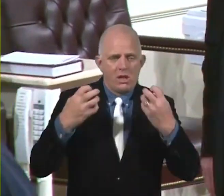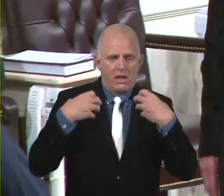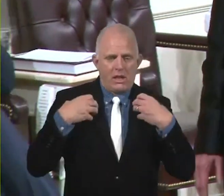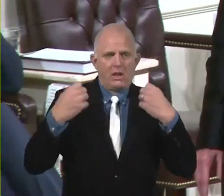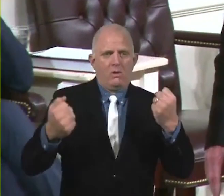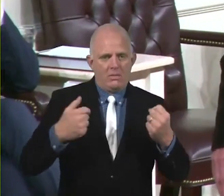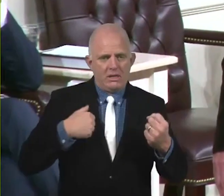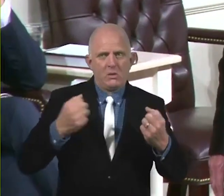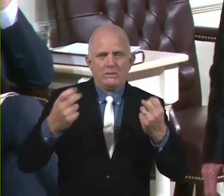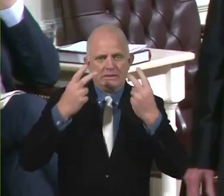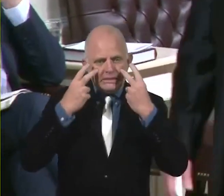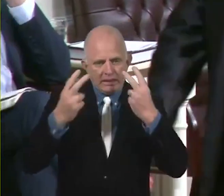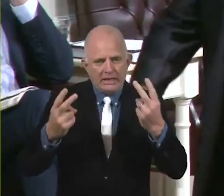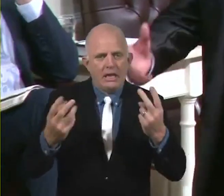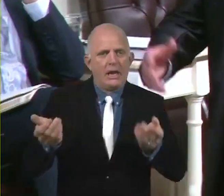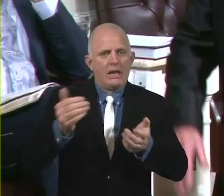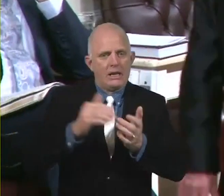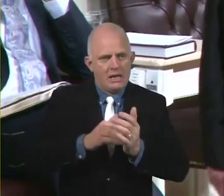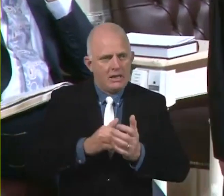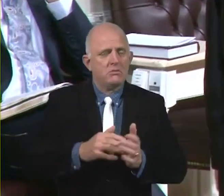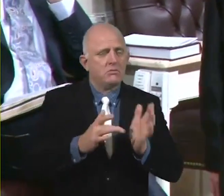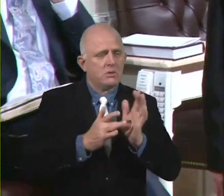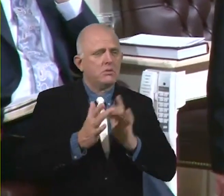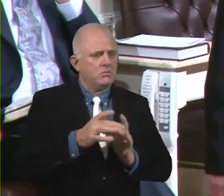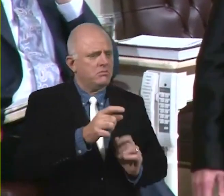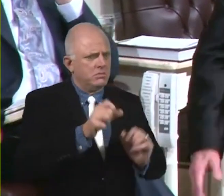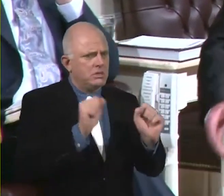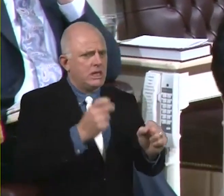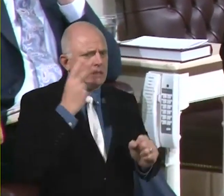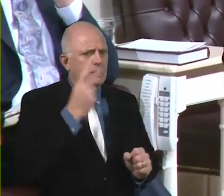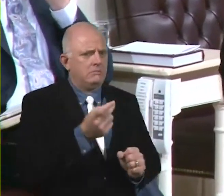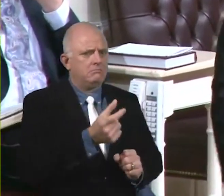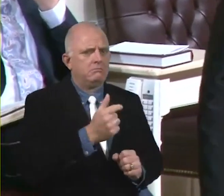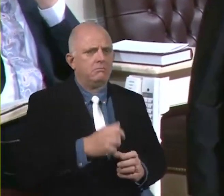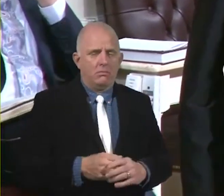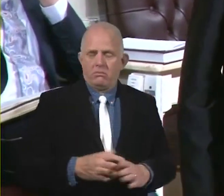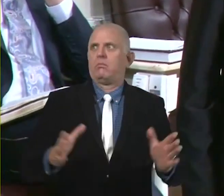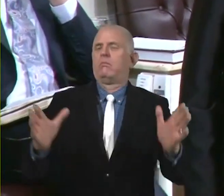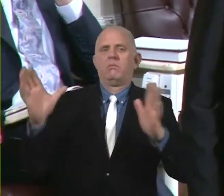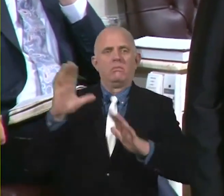I want to see. And so Jesus said, you can see. And he could see.